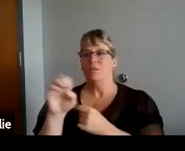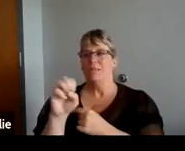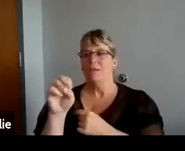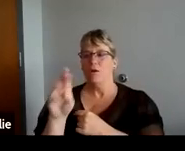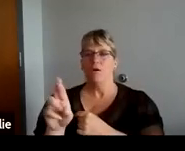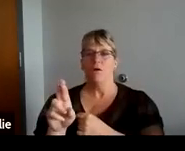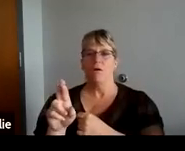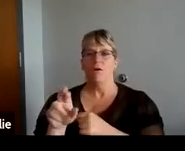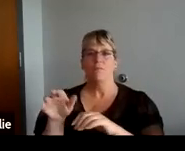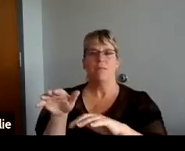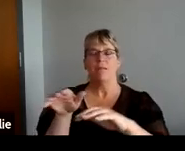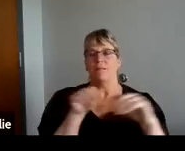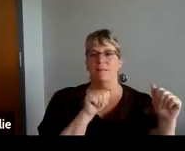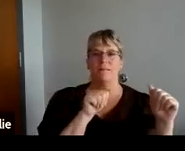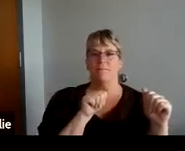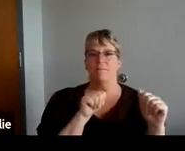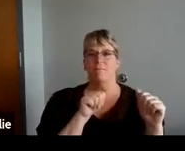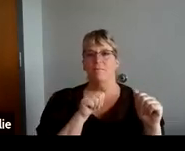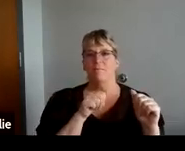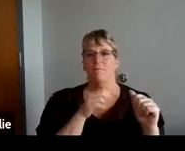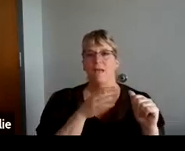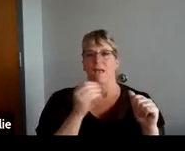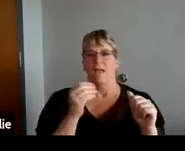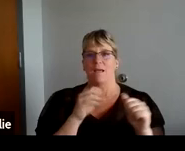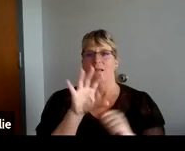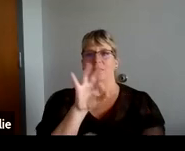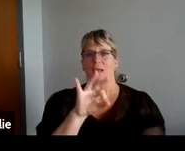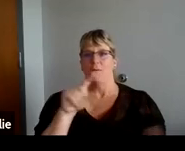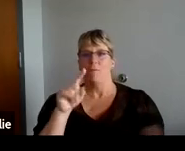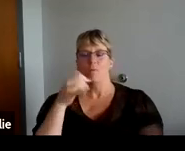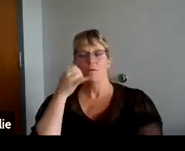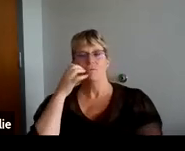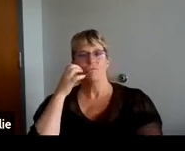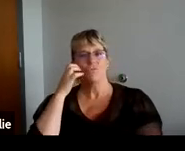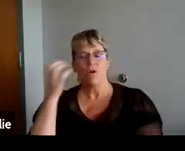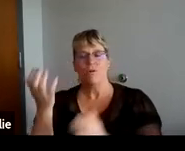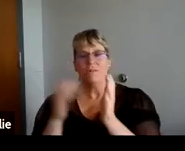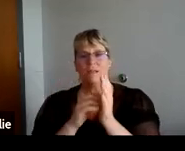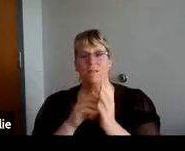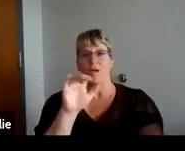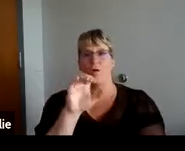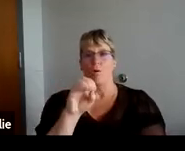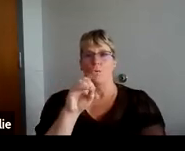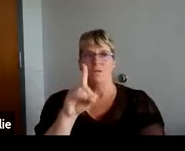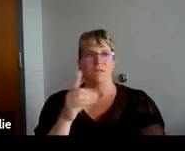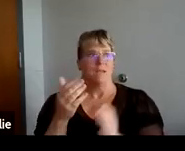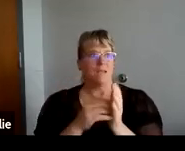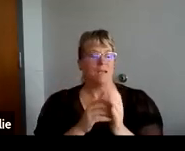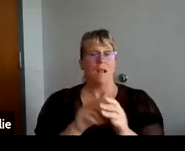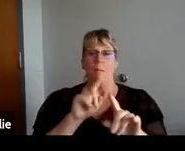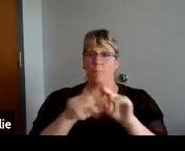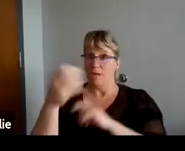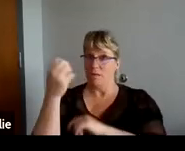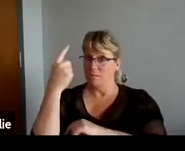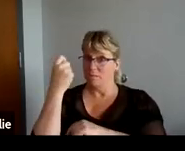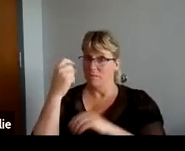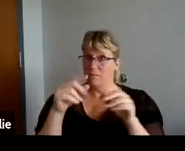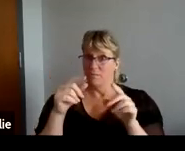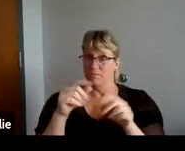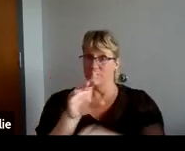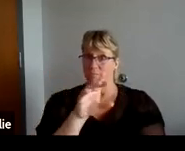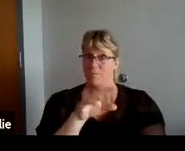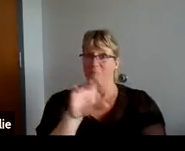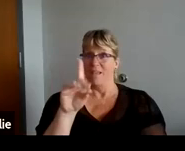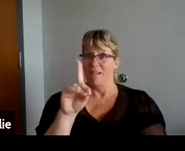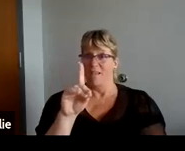department and they leave, and 911's called again and they've overdosed again. With fentanyl on our streets these days, this